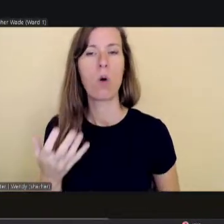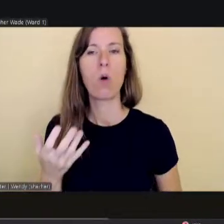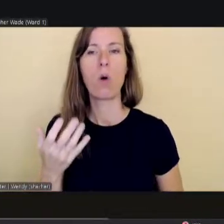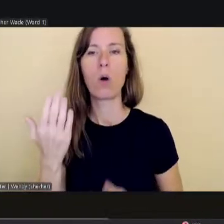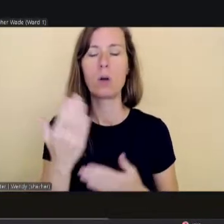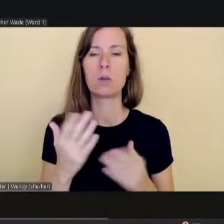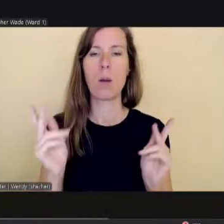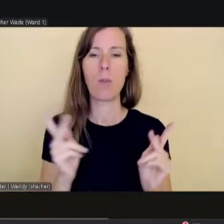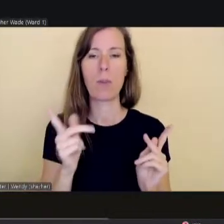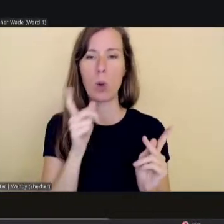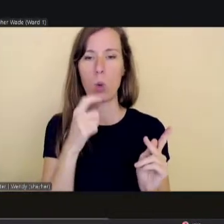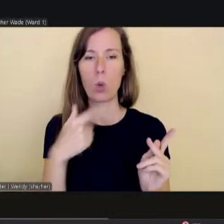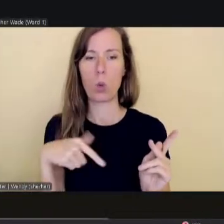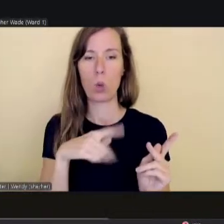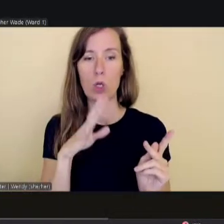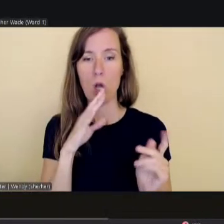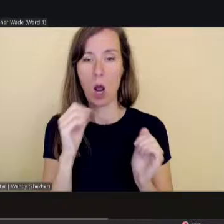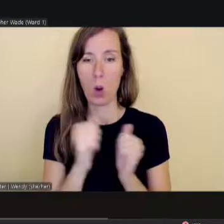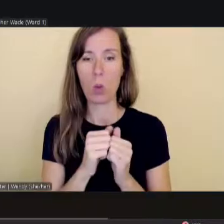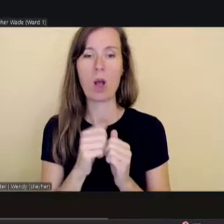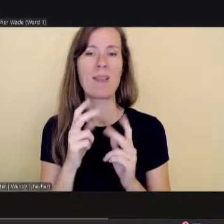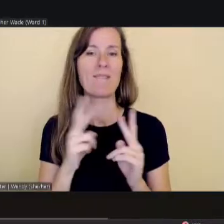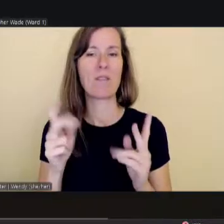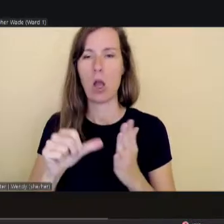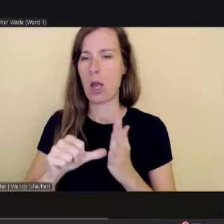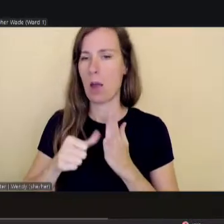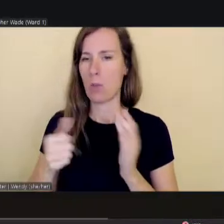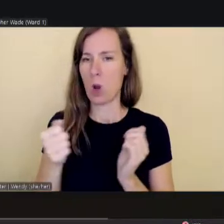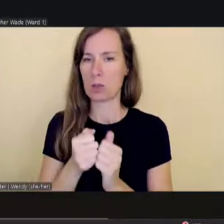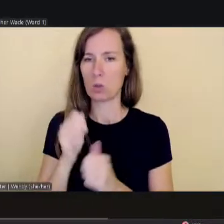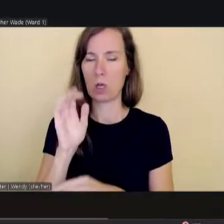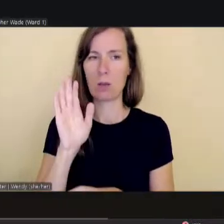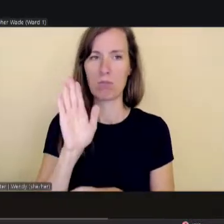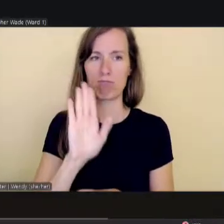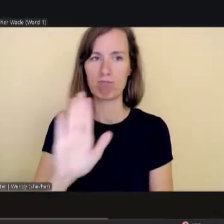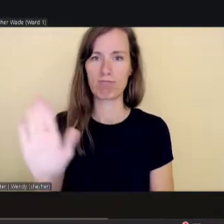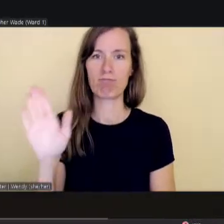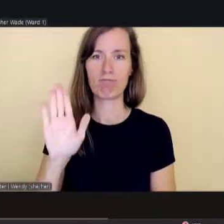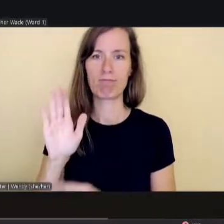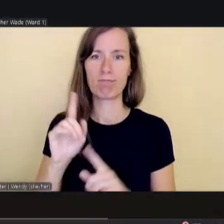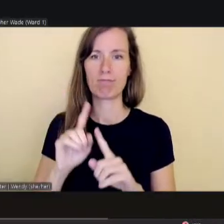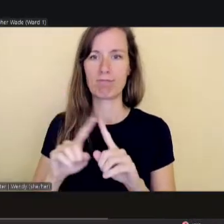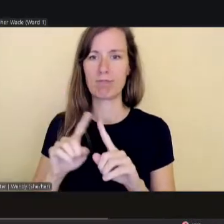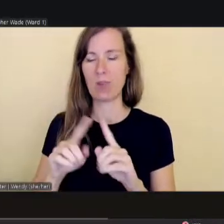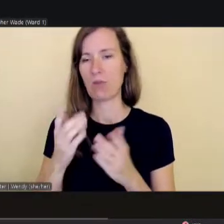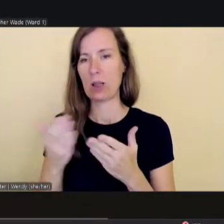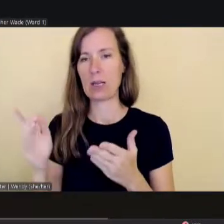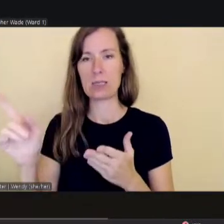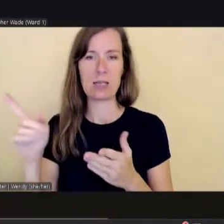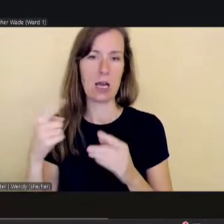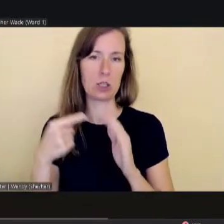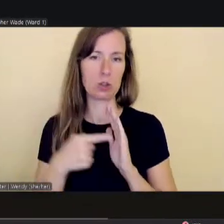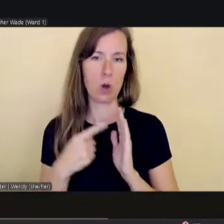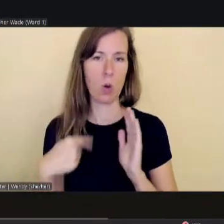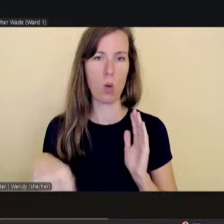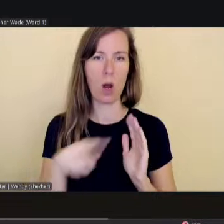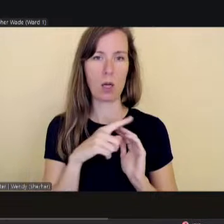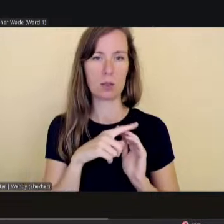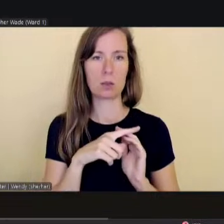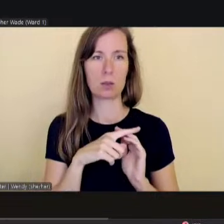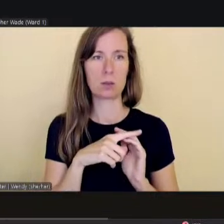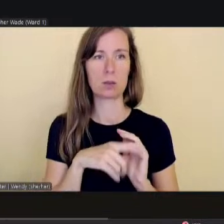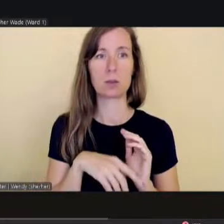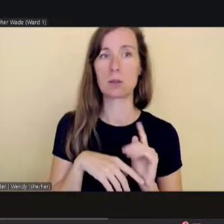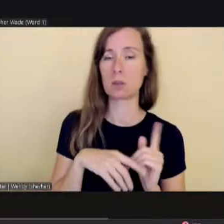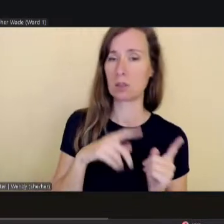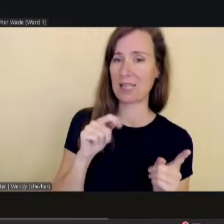with, we are very impressed with the things that they have shown us. And they will be integrated in a way